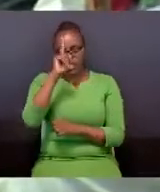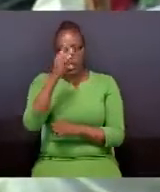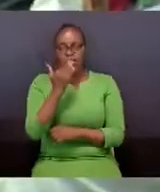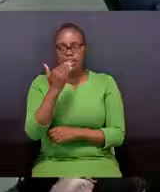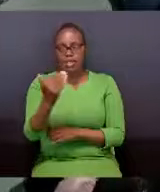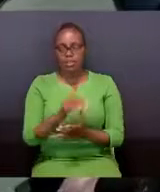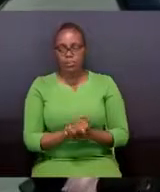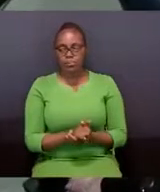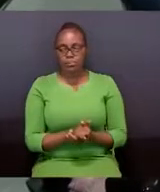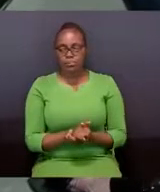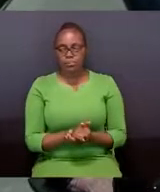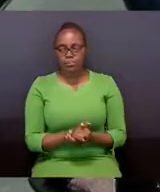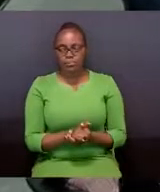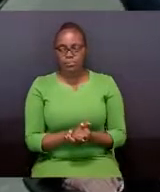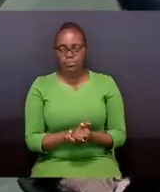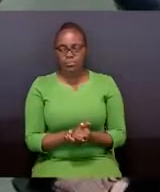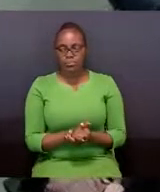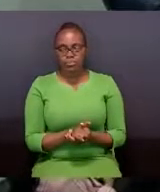much. Woo!